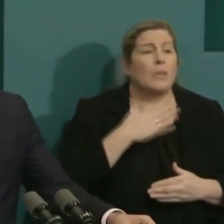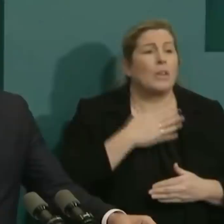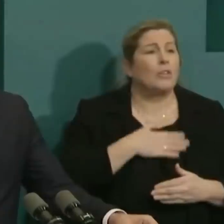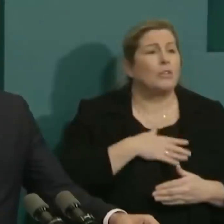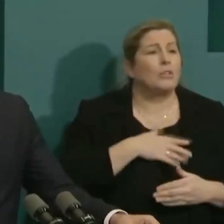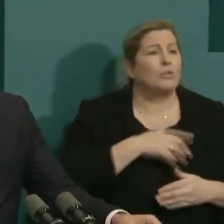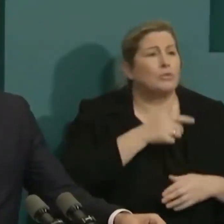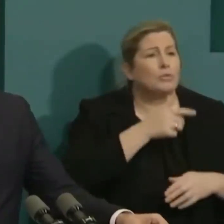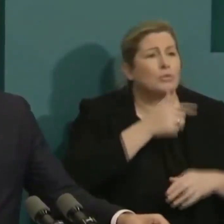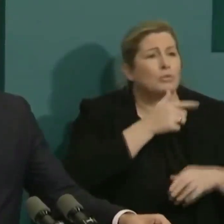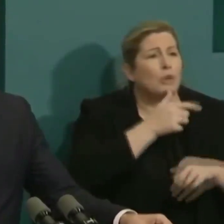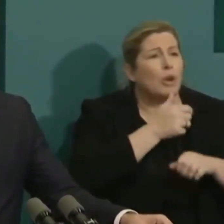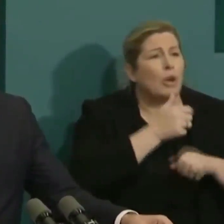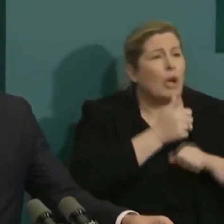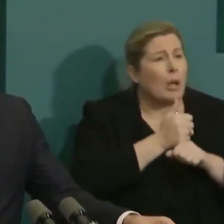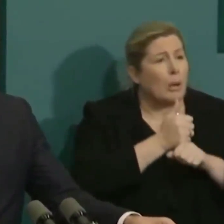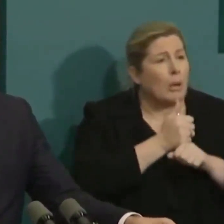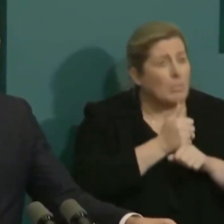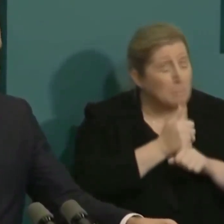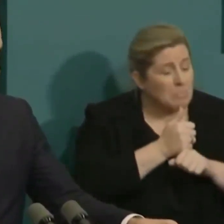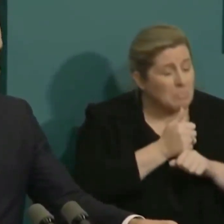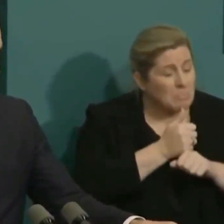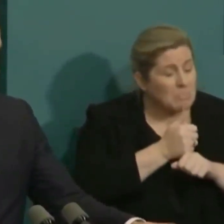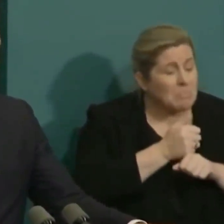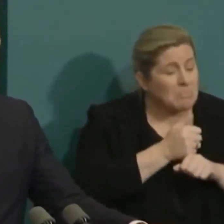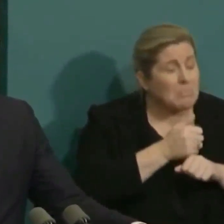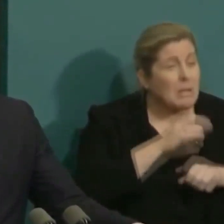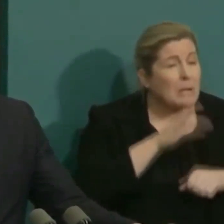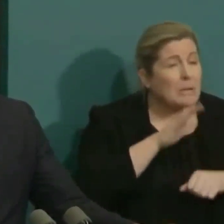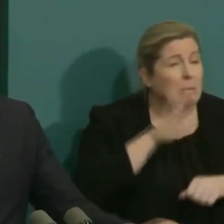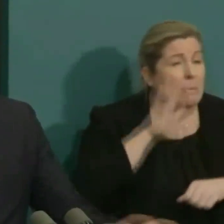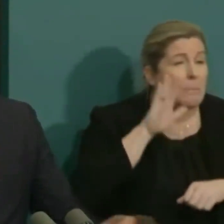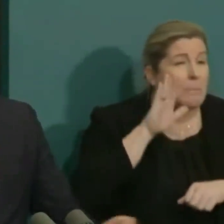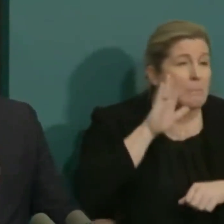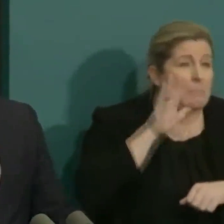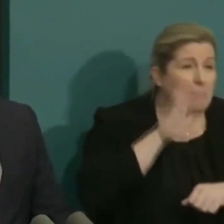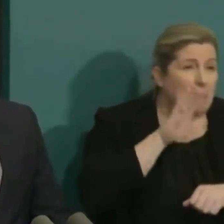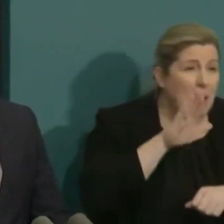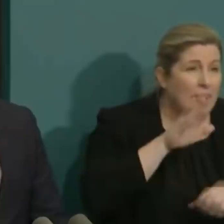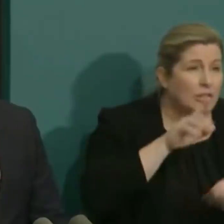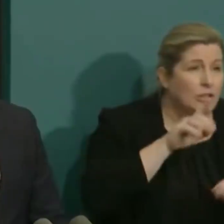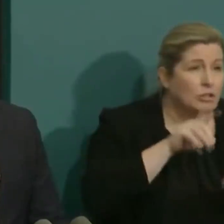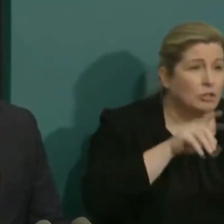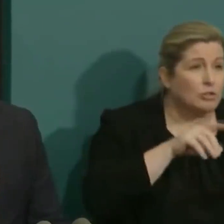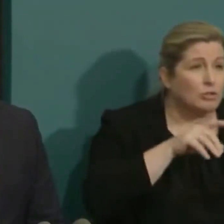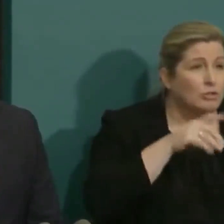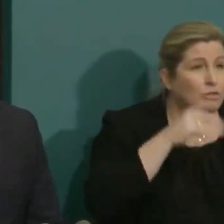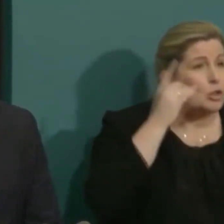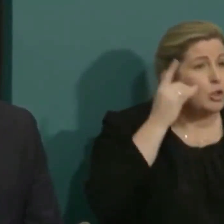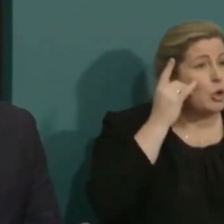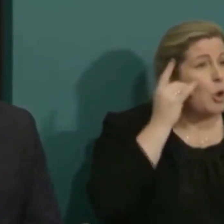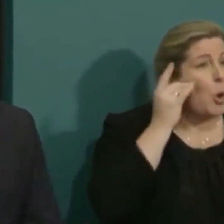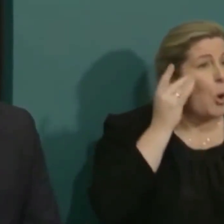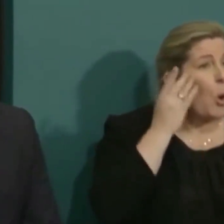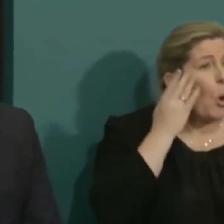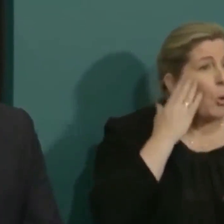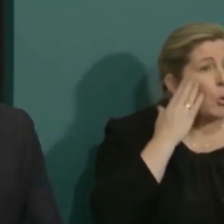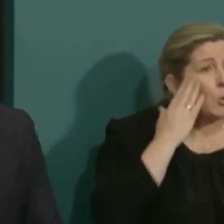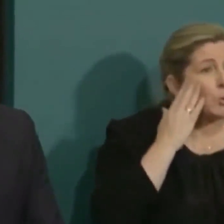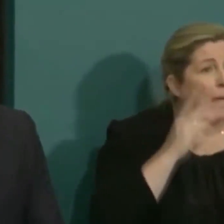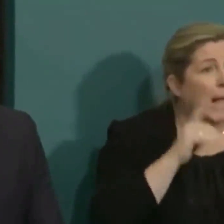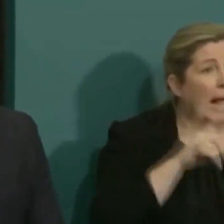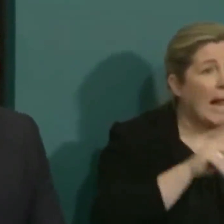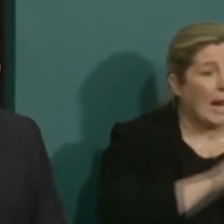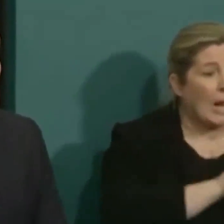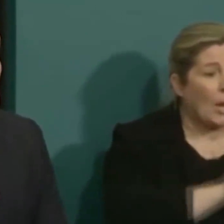international travel restrictions, then there could also be a possibility that some form of lockdown will also exist. And this is for Christmas,